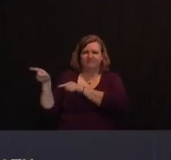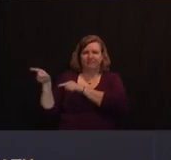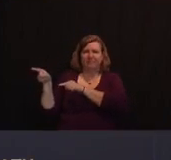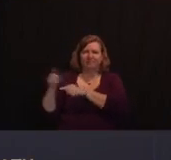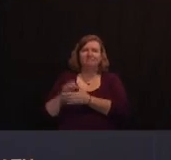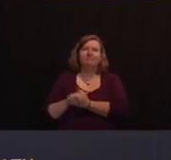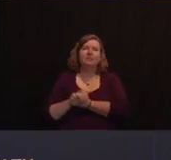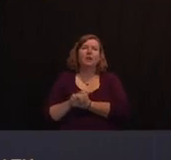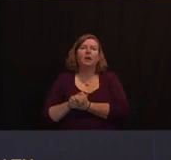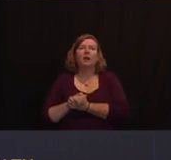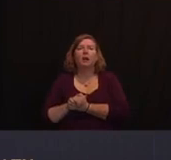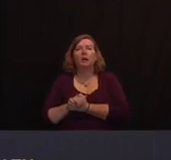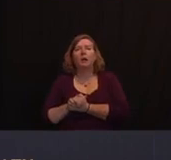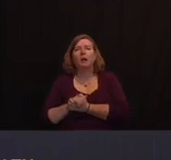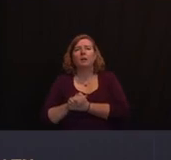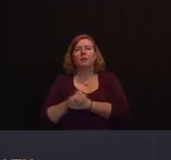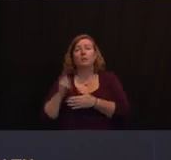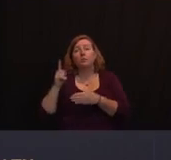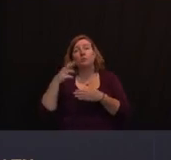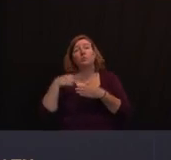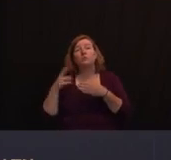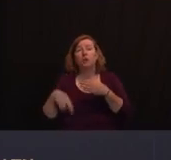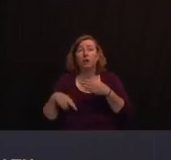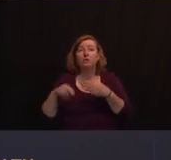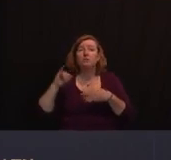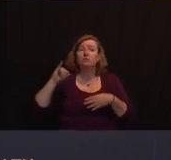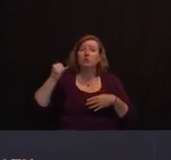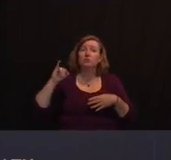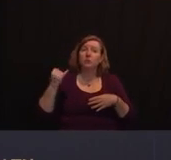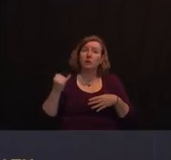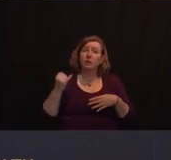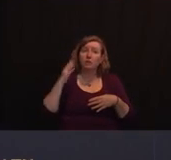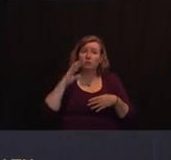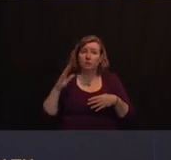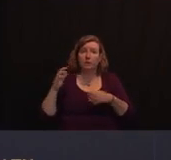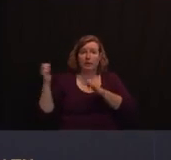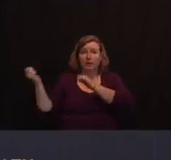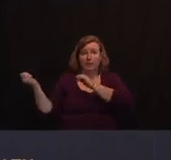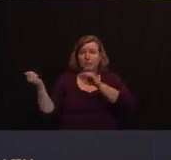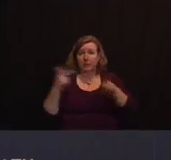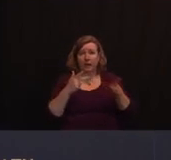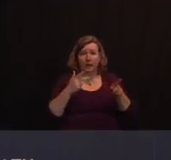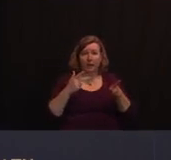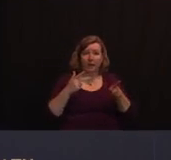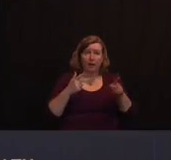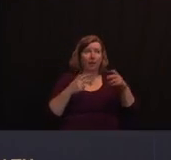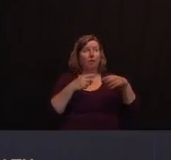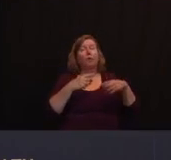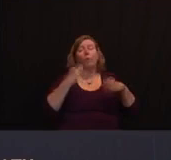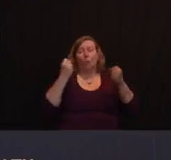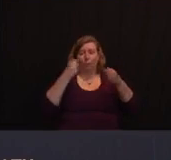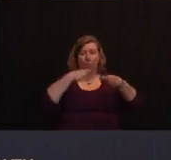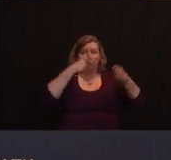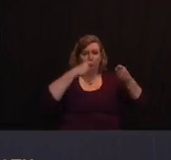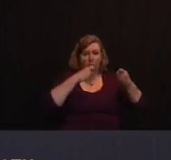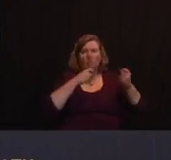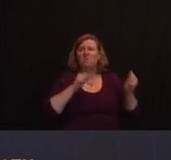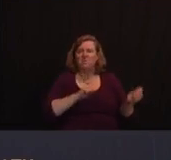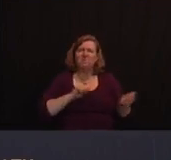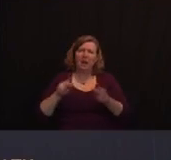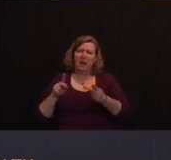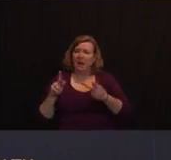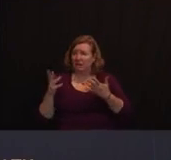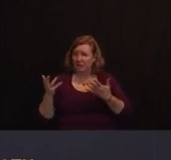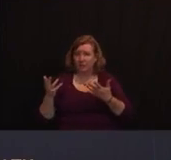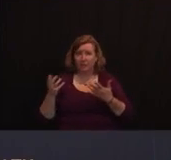one outcome here is that J&J gets put back on the boards, right? I mean, there's clearly that is a possibility, or it gets put back on